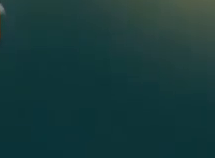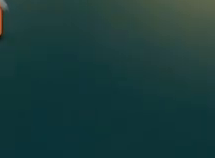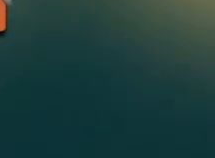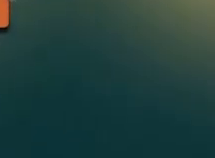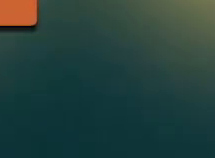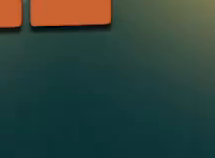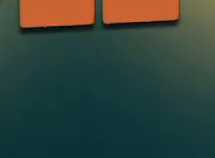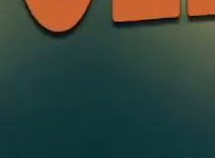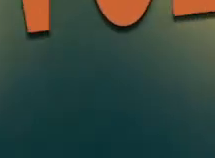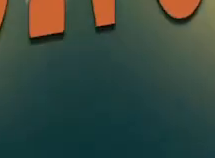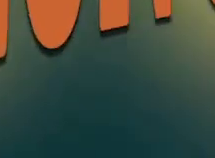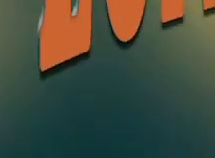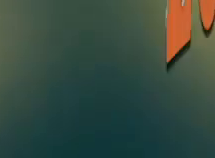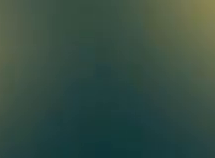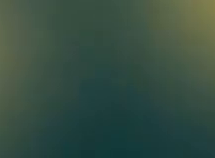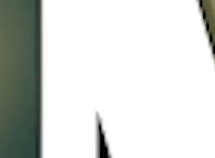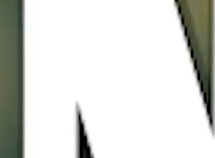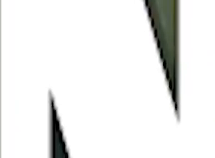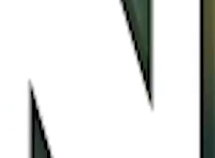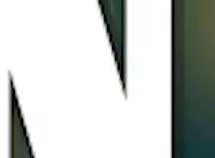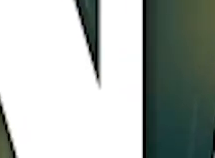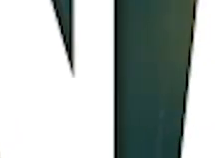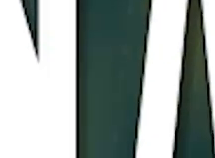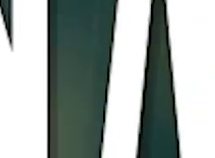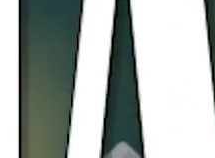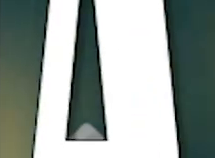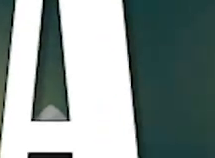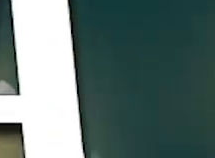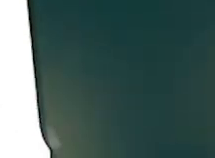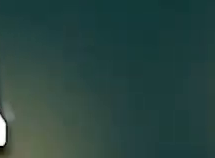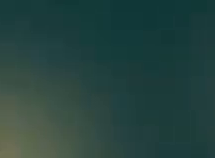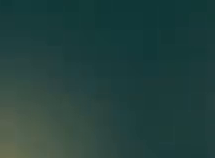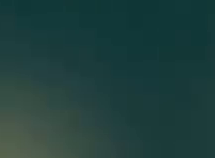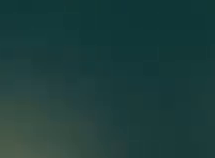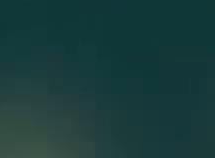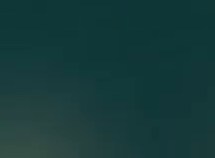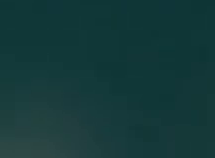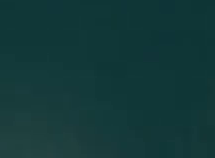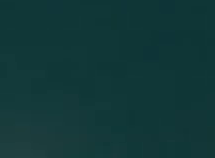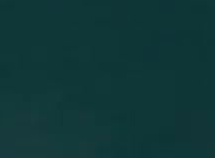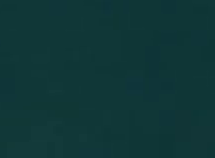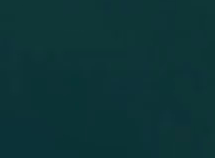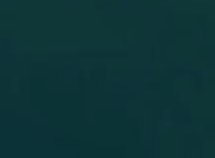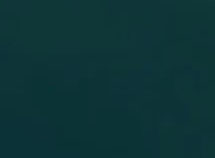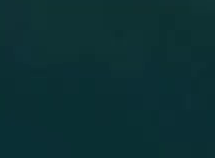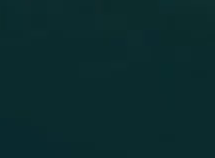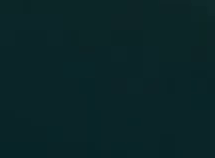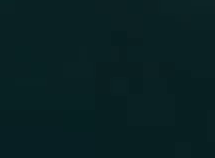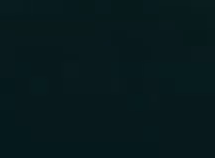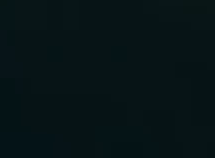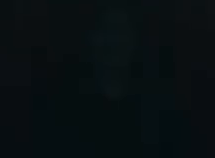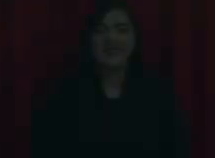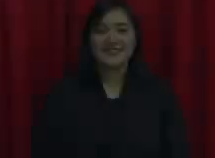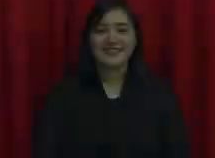The Baptist Lunch, hosted by Pastor Gil Lorena.